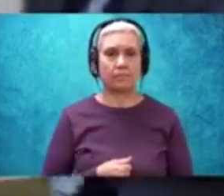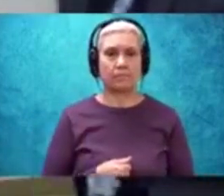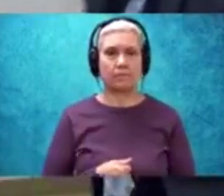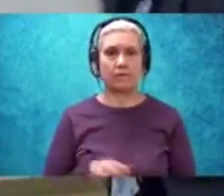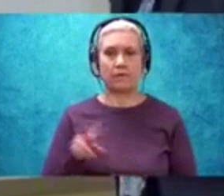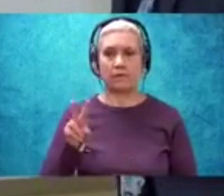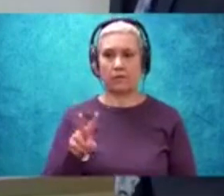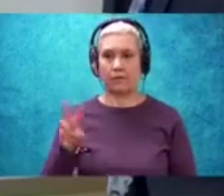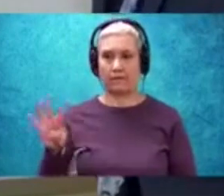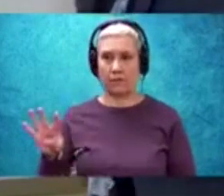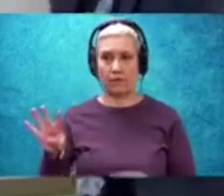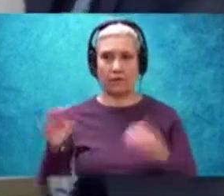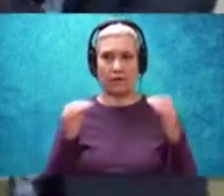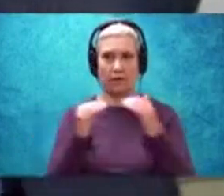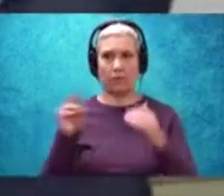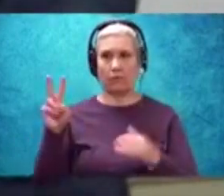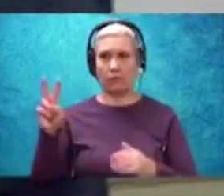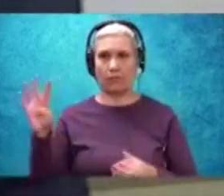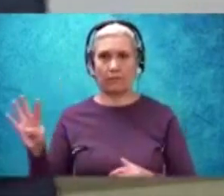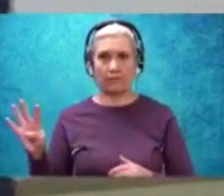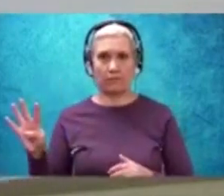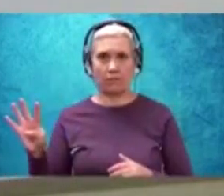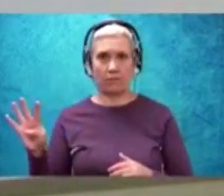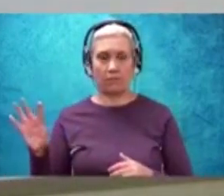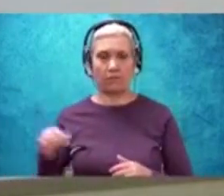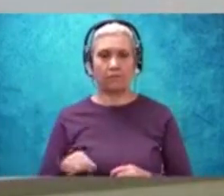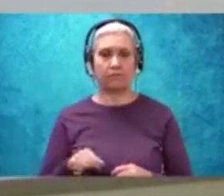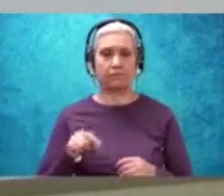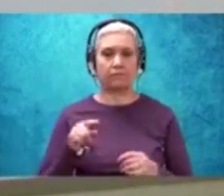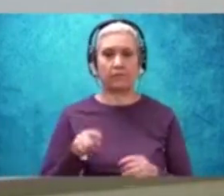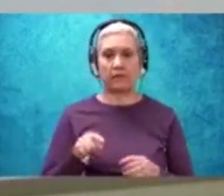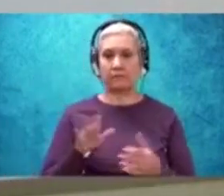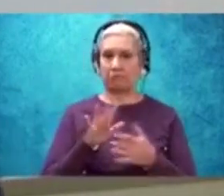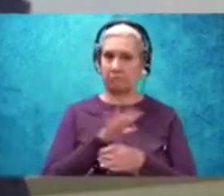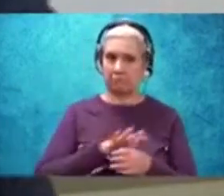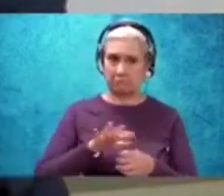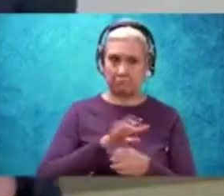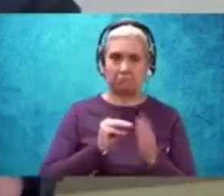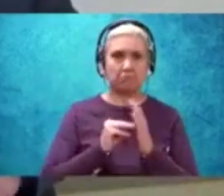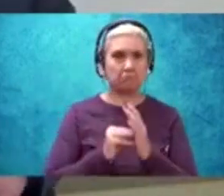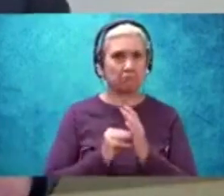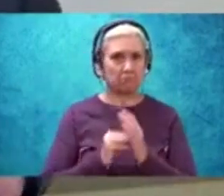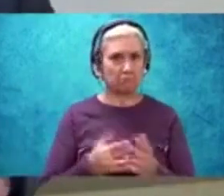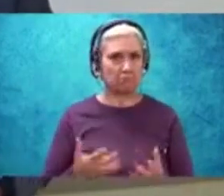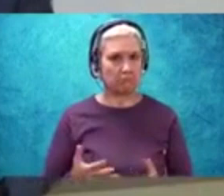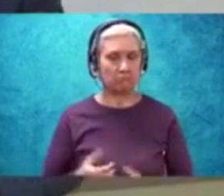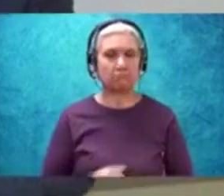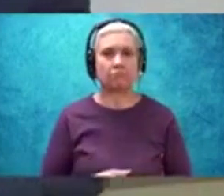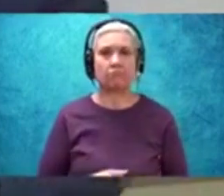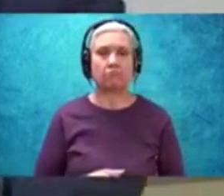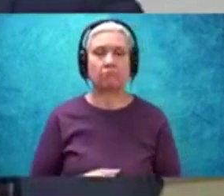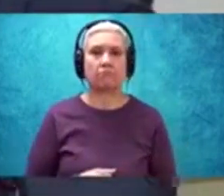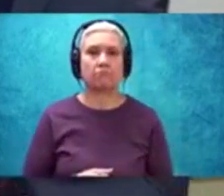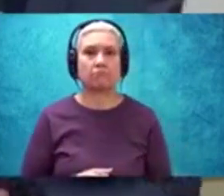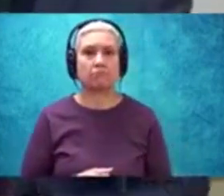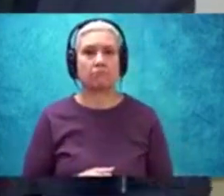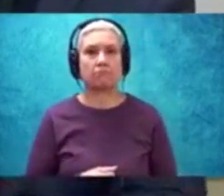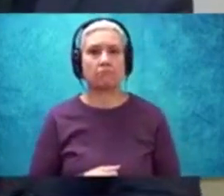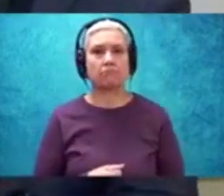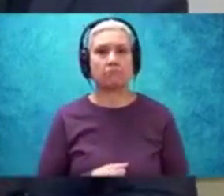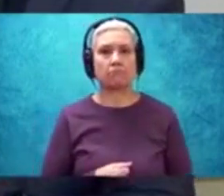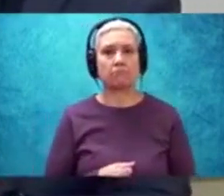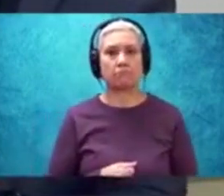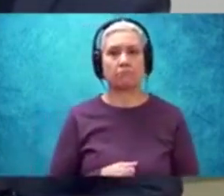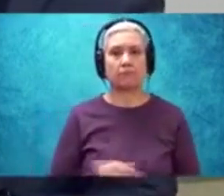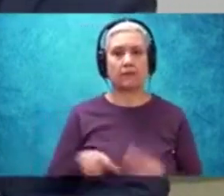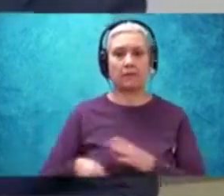is equal to 24. And that holds true in this particular area model, as well as if